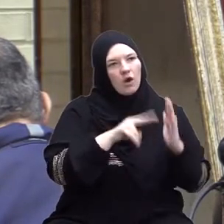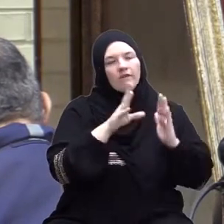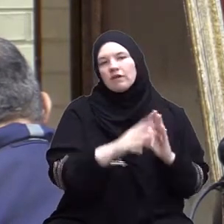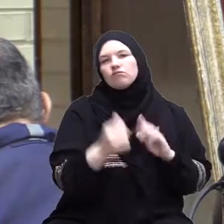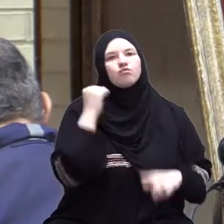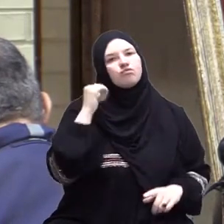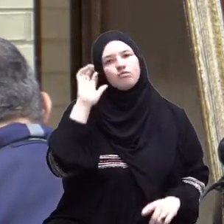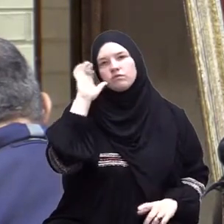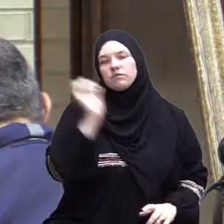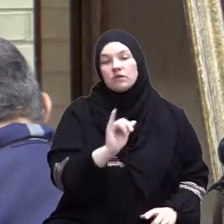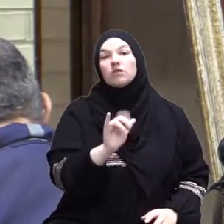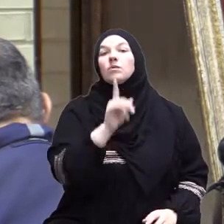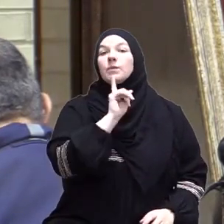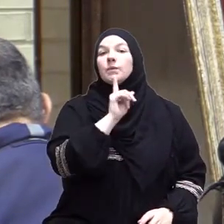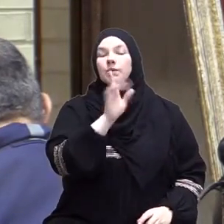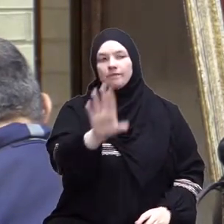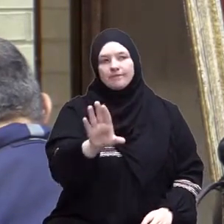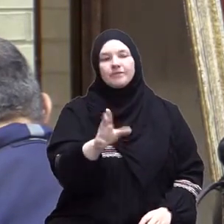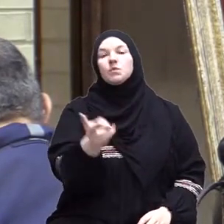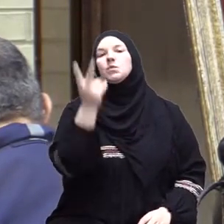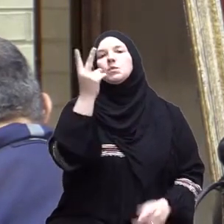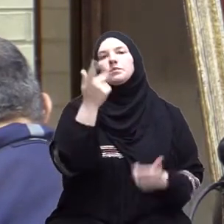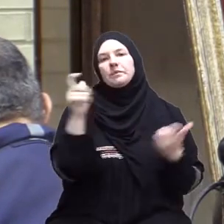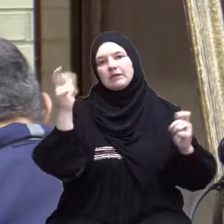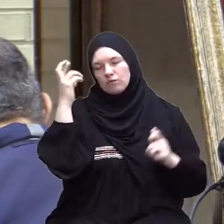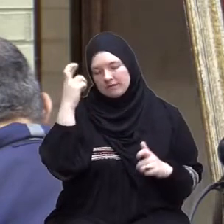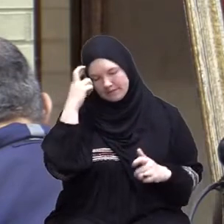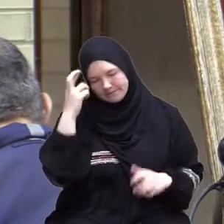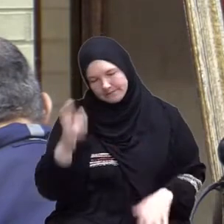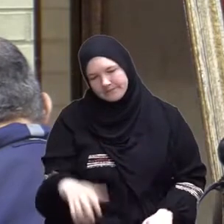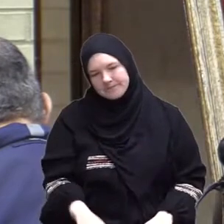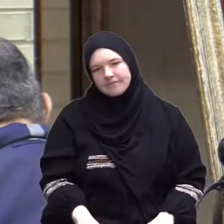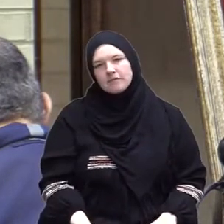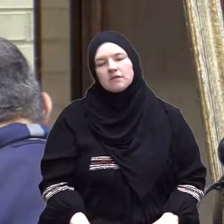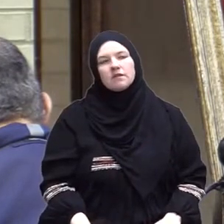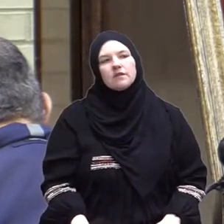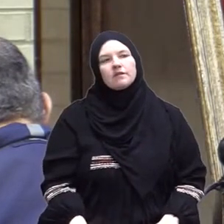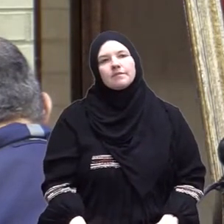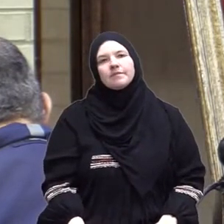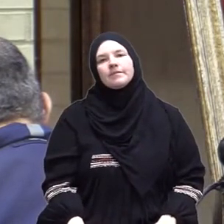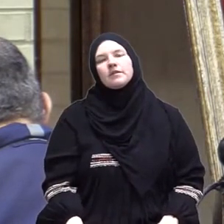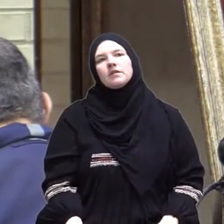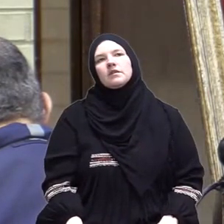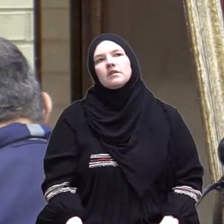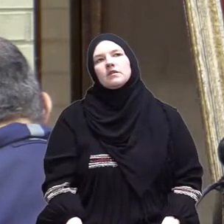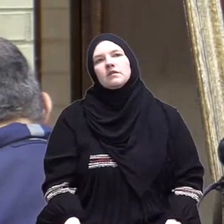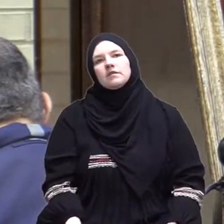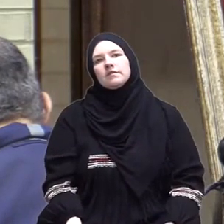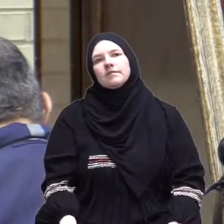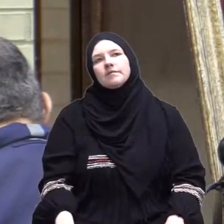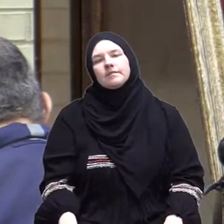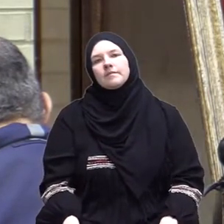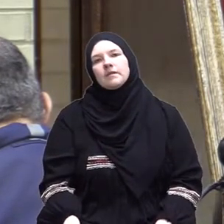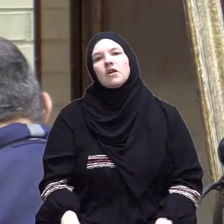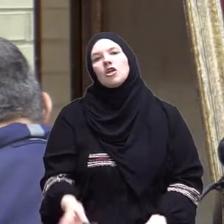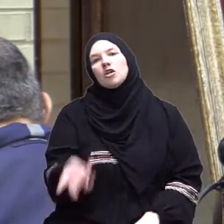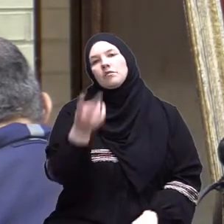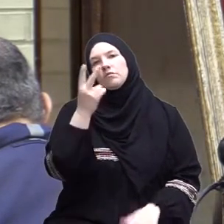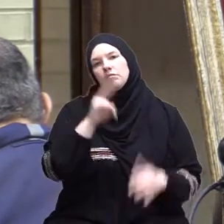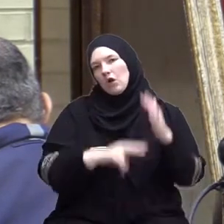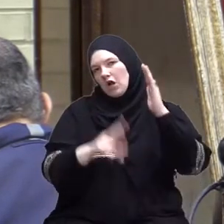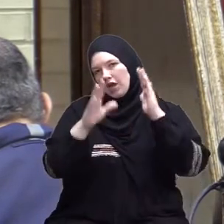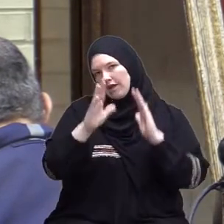fact, two major reasons prompted the commission of the Prophet sallallahu alaihi